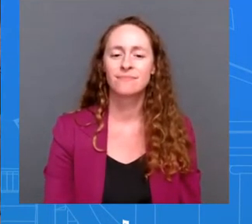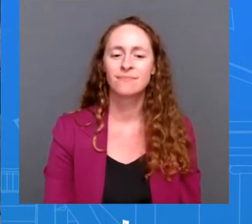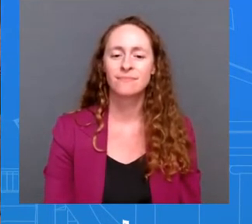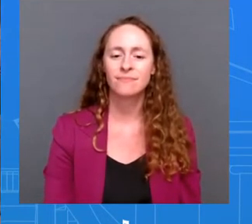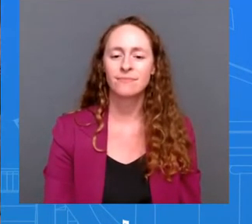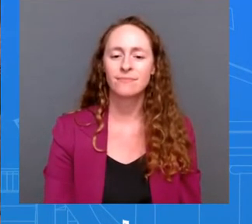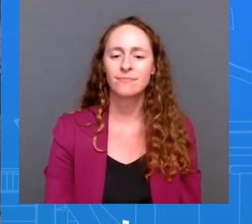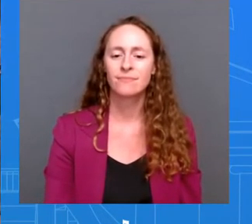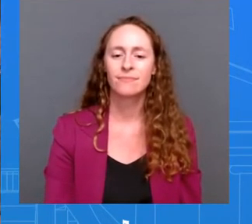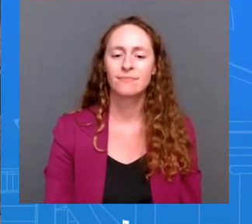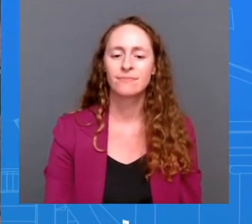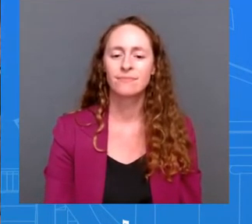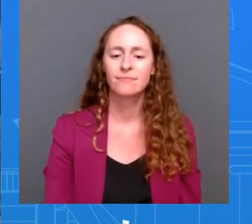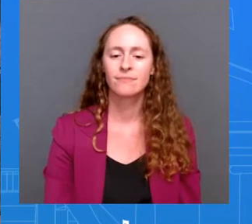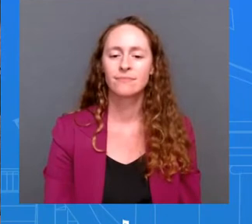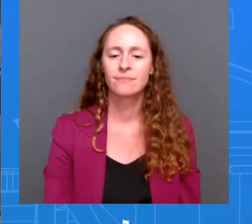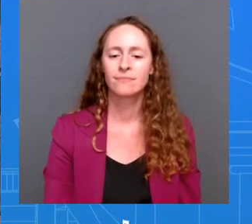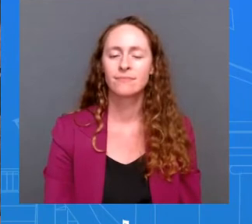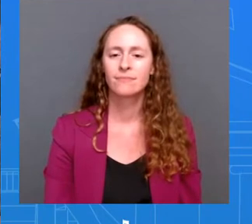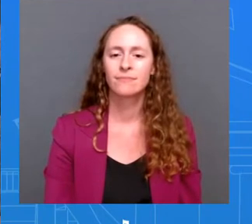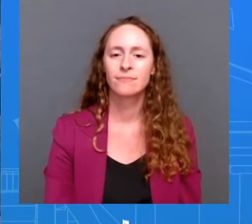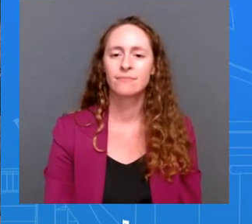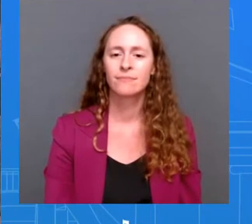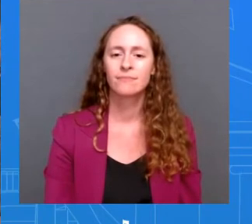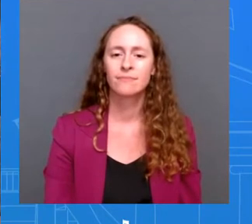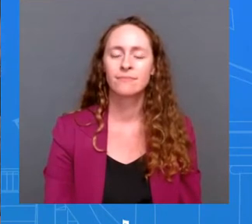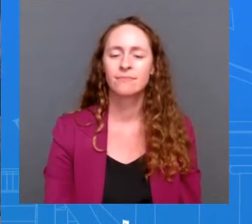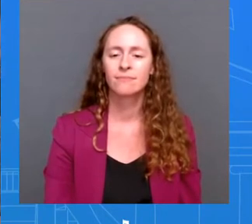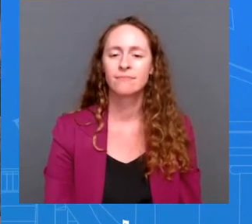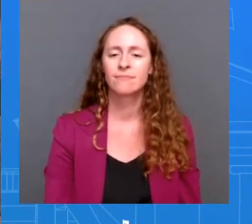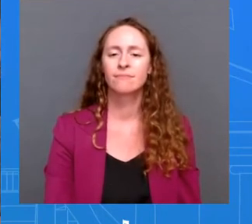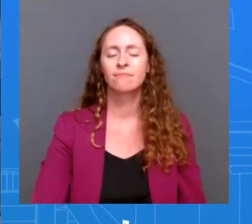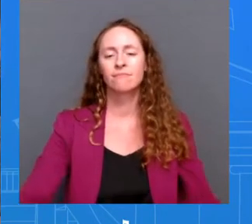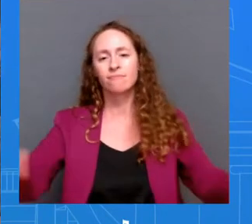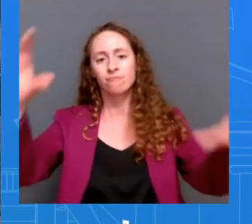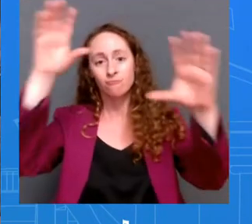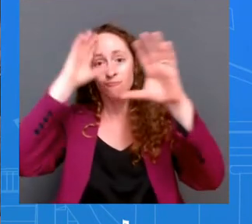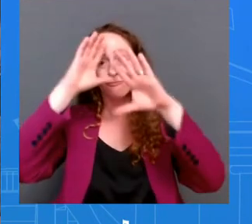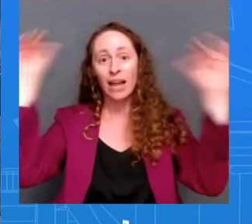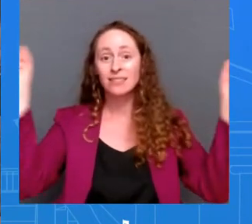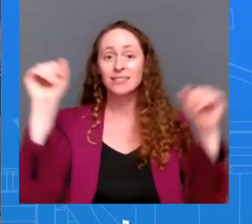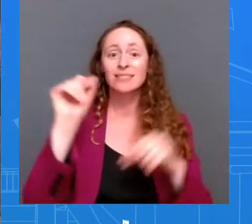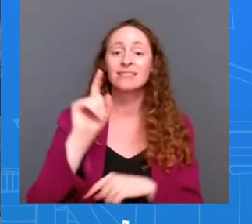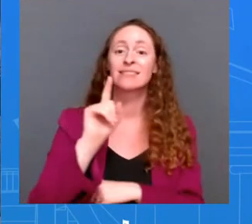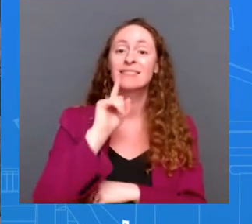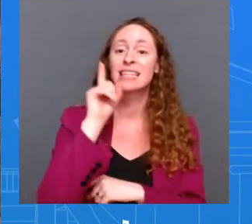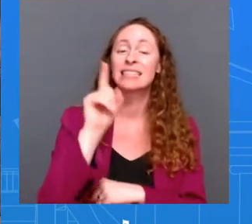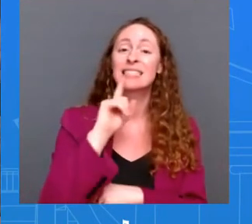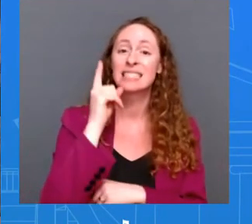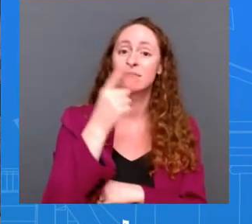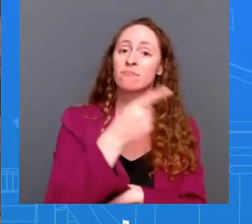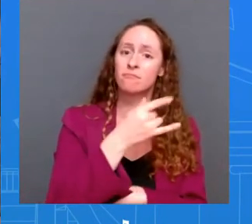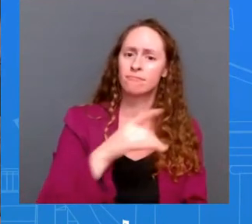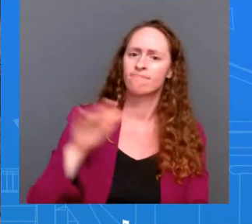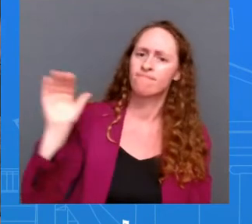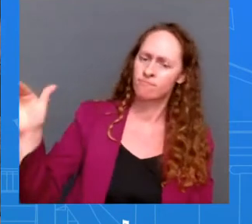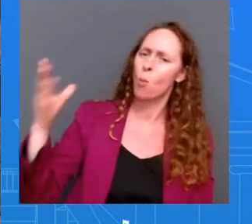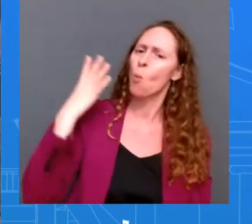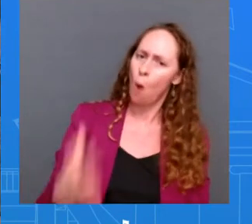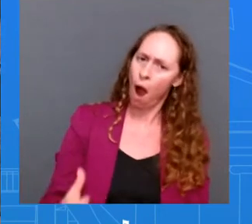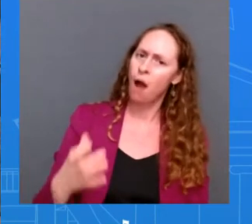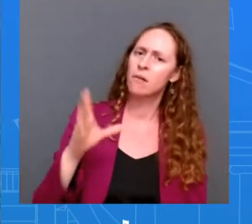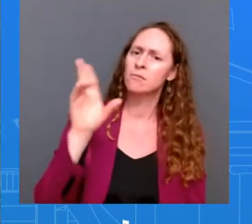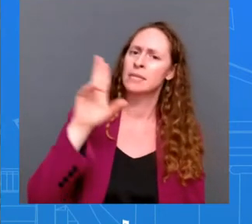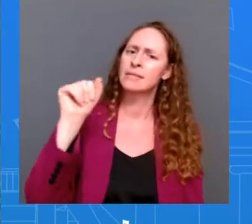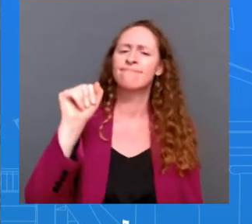the administration to designate Russia as a state sponsor of terrorism? Is President Biden willing to do it?